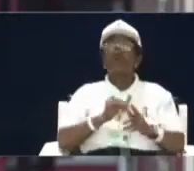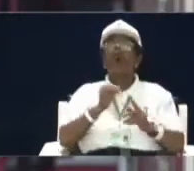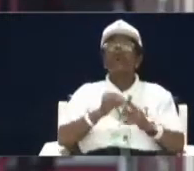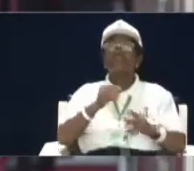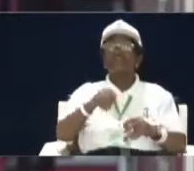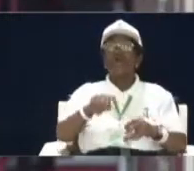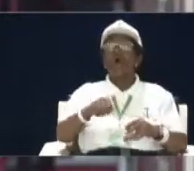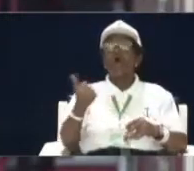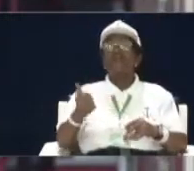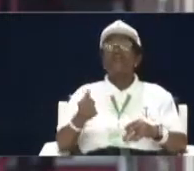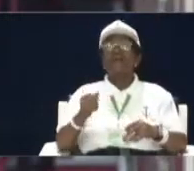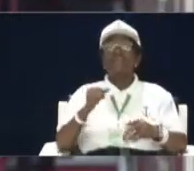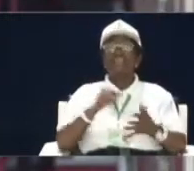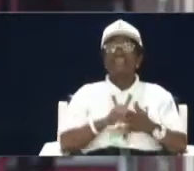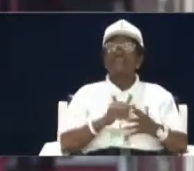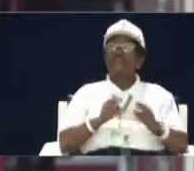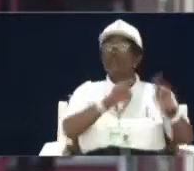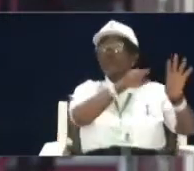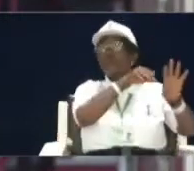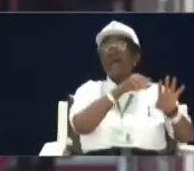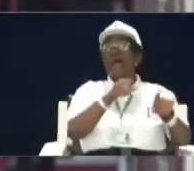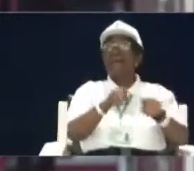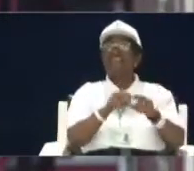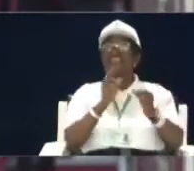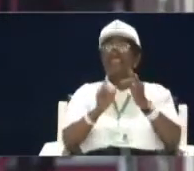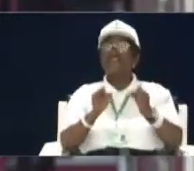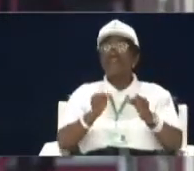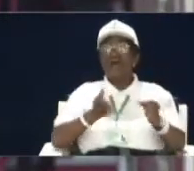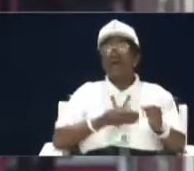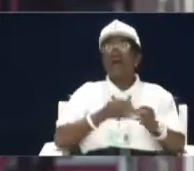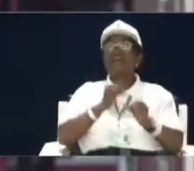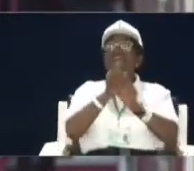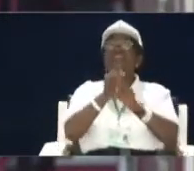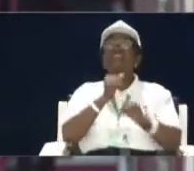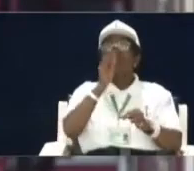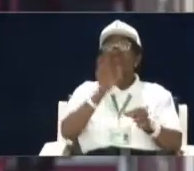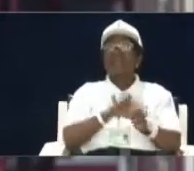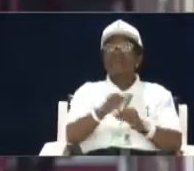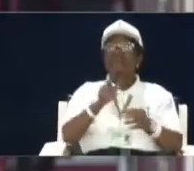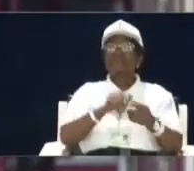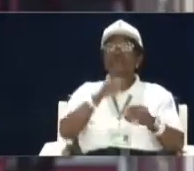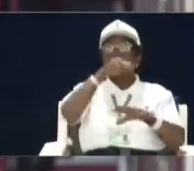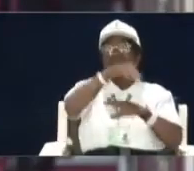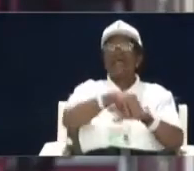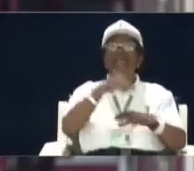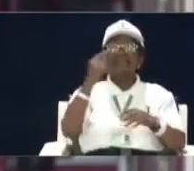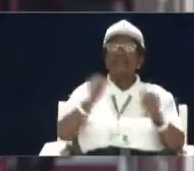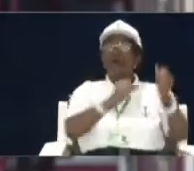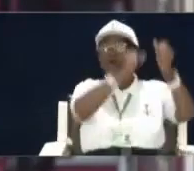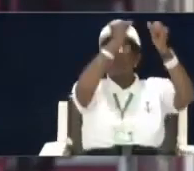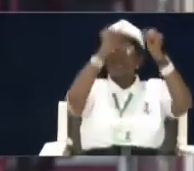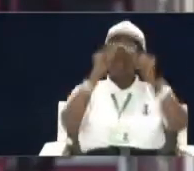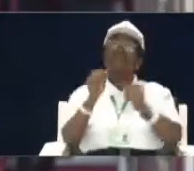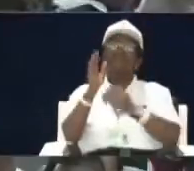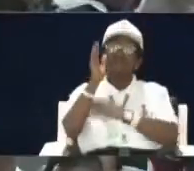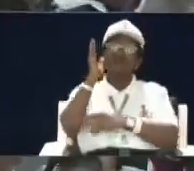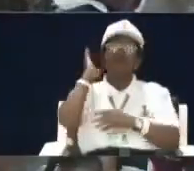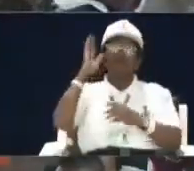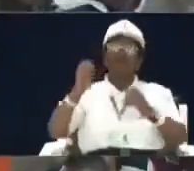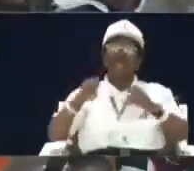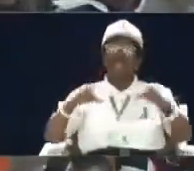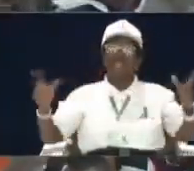it's looking as if our faith is not enough. Tonight, the Almighty God will enlarge your faith.